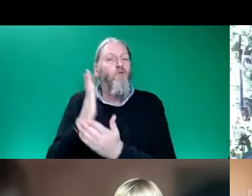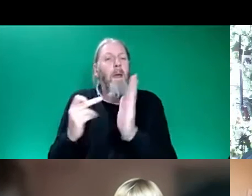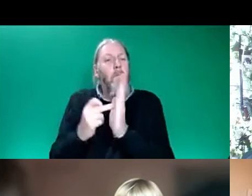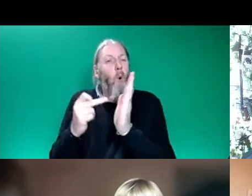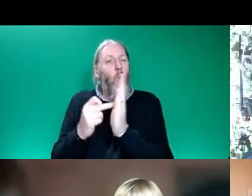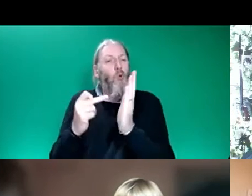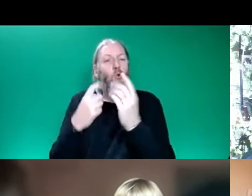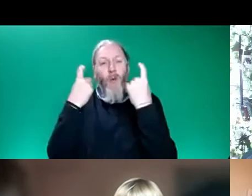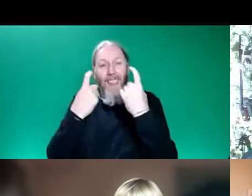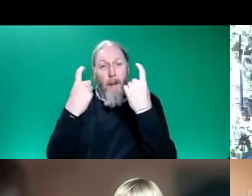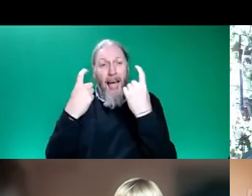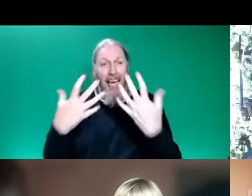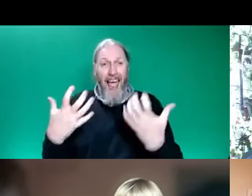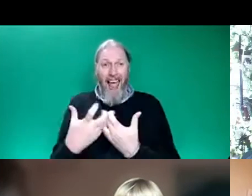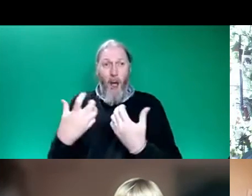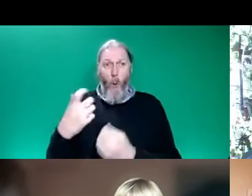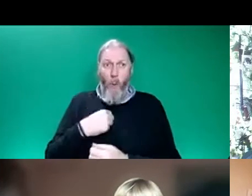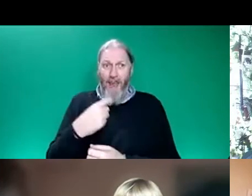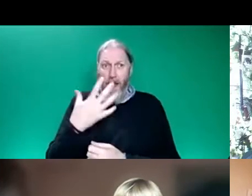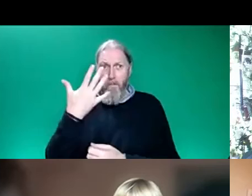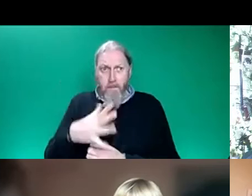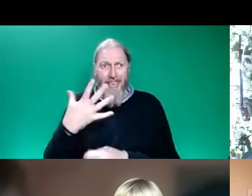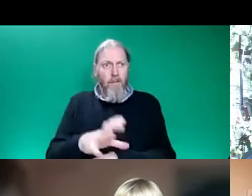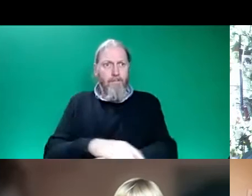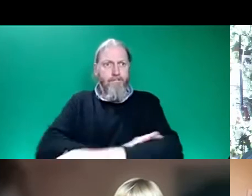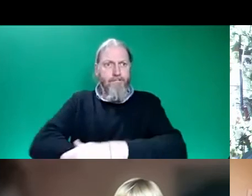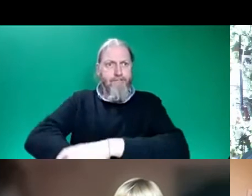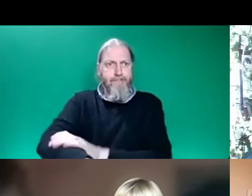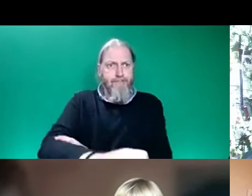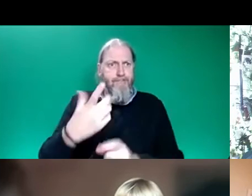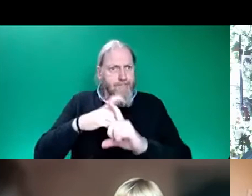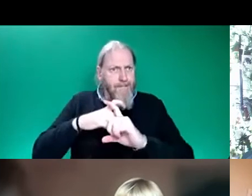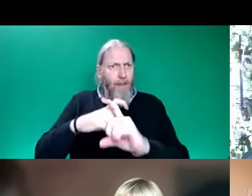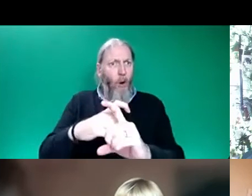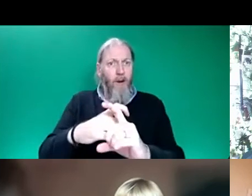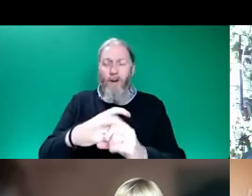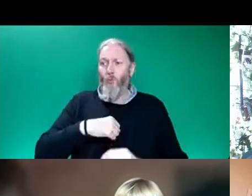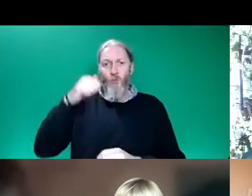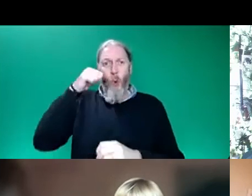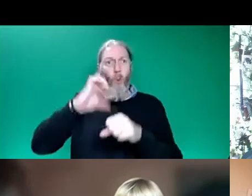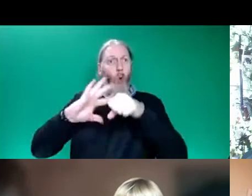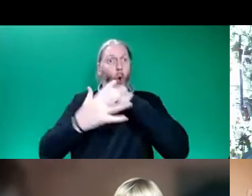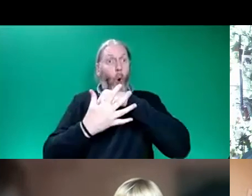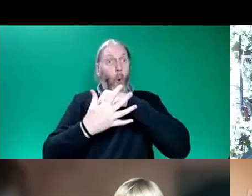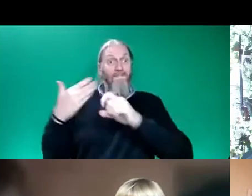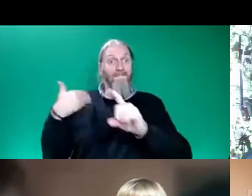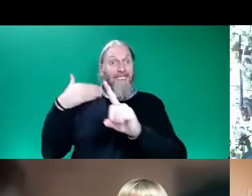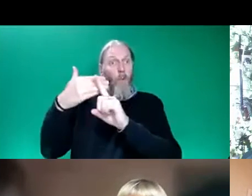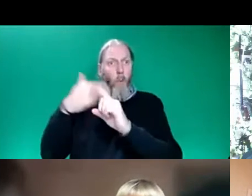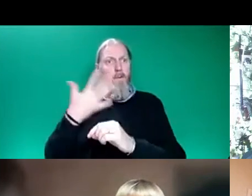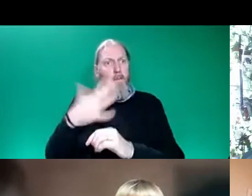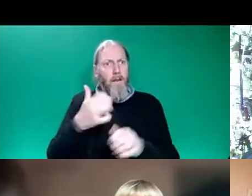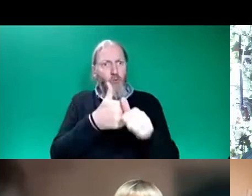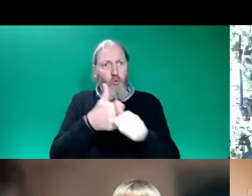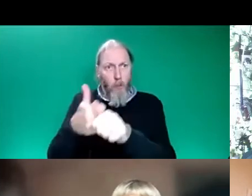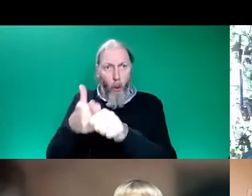of resilience. So being able to think about ways in which, despite COVID-19, this has been delivered both virtually and in person,